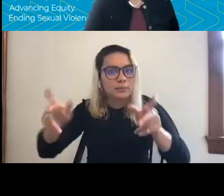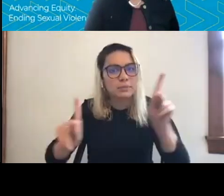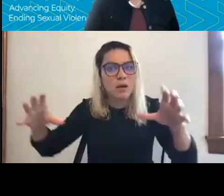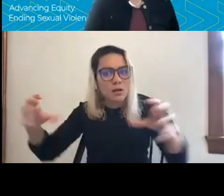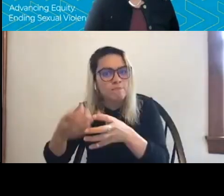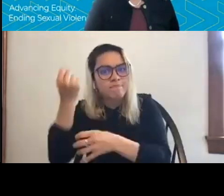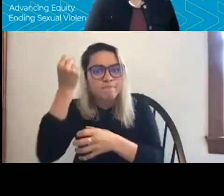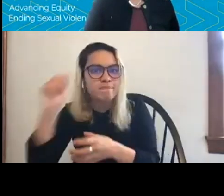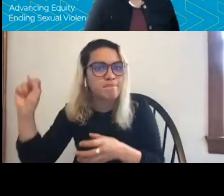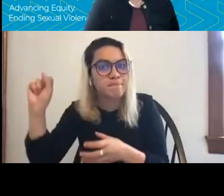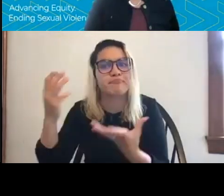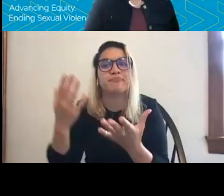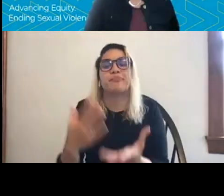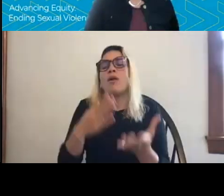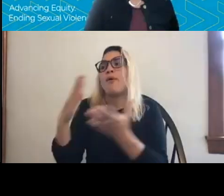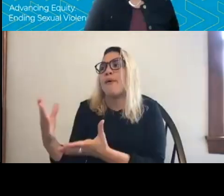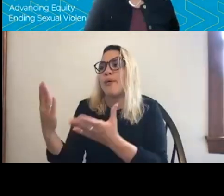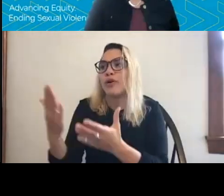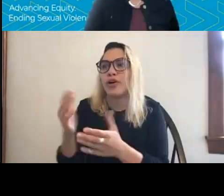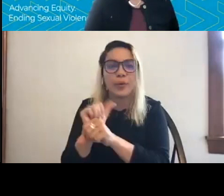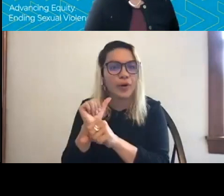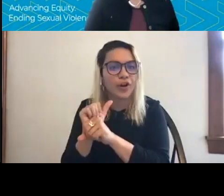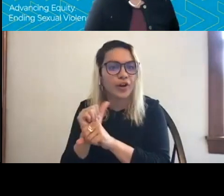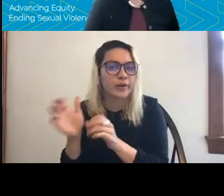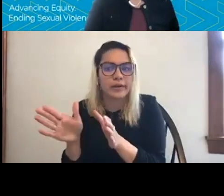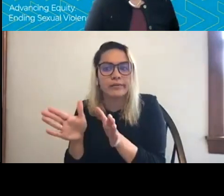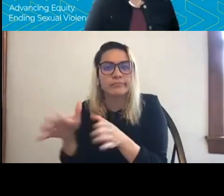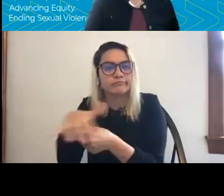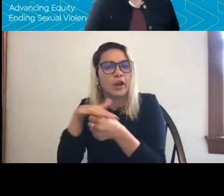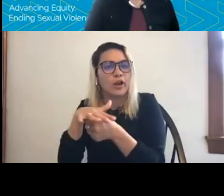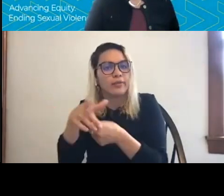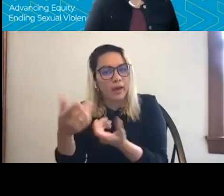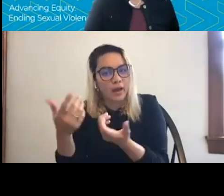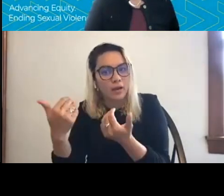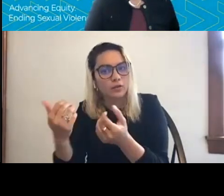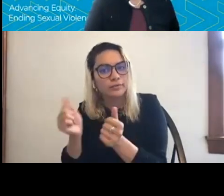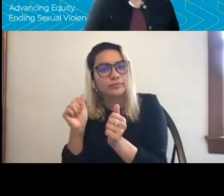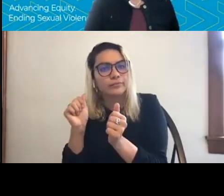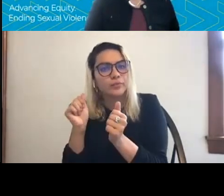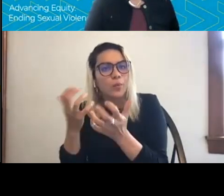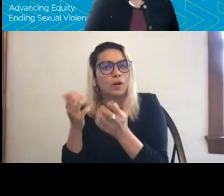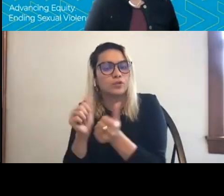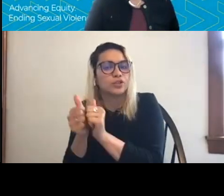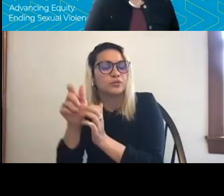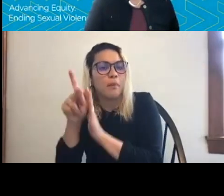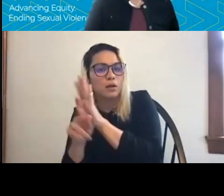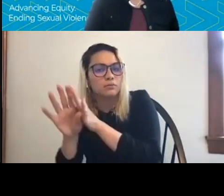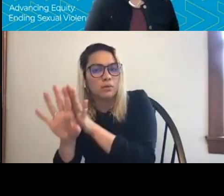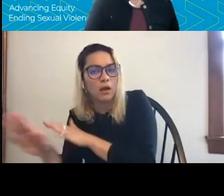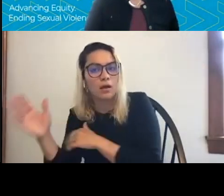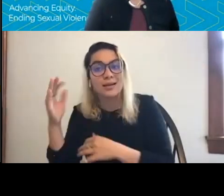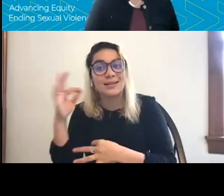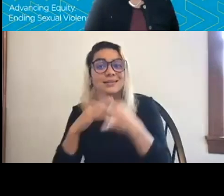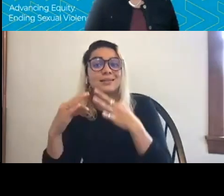conditions to where sexual assault, sexual violence, sexual abuse are not things that we have to keep saying, stop, stop, don't